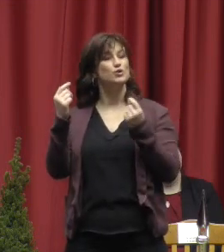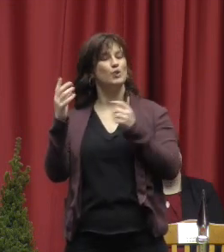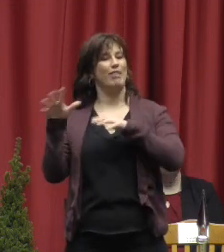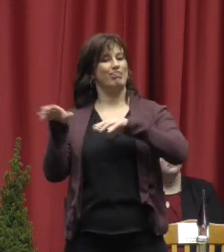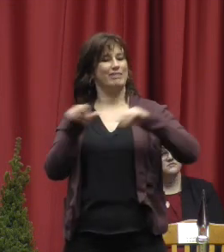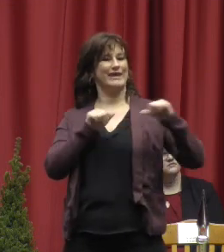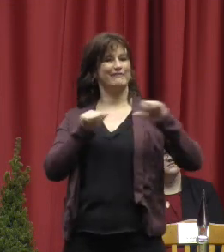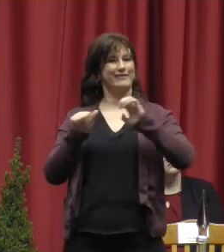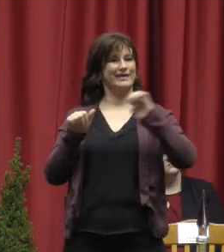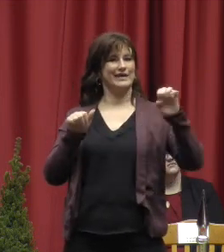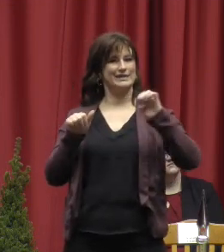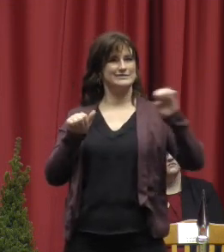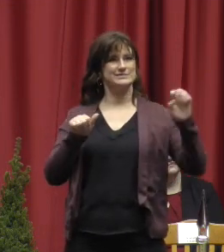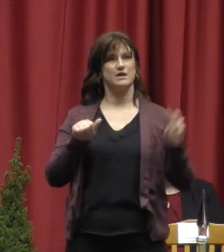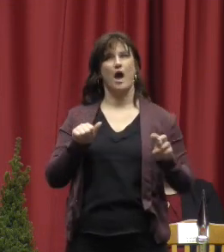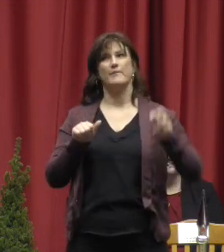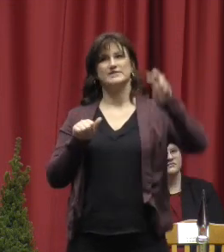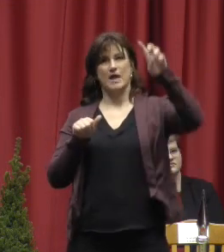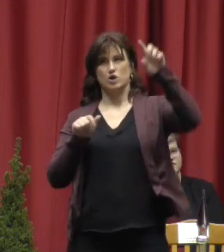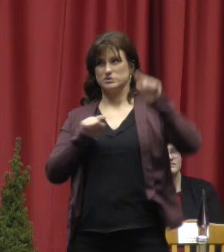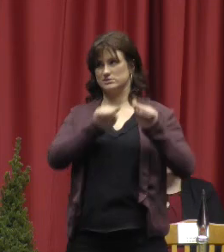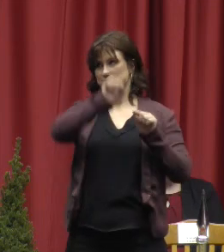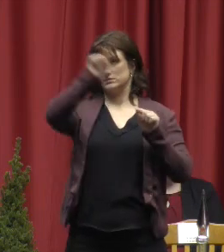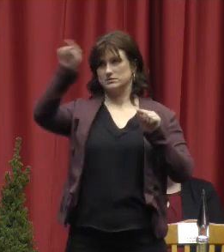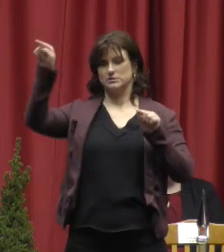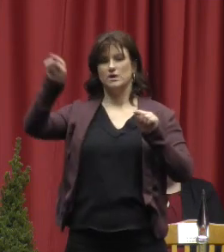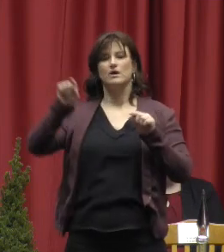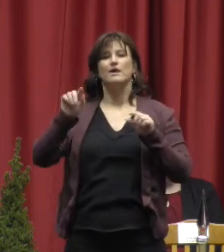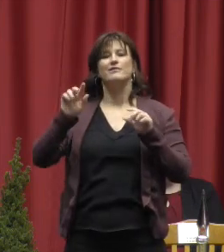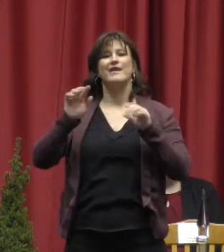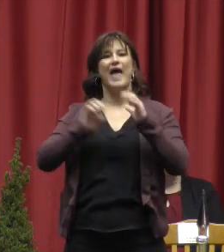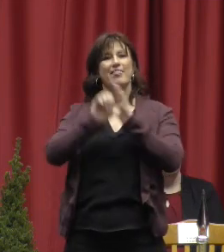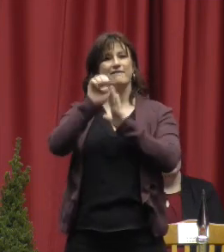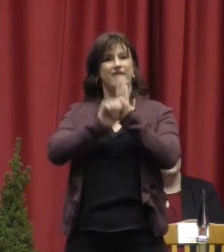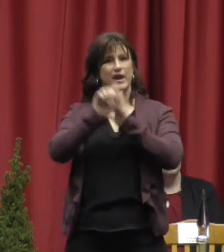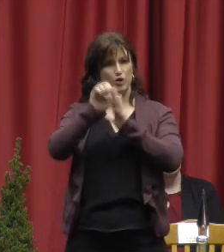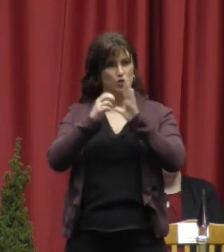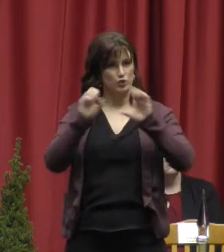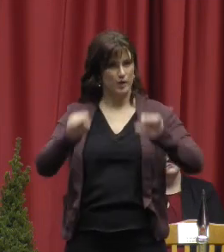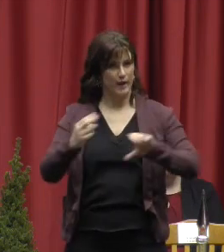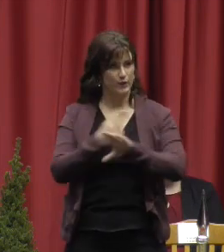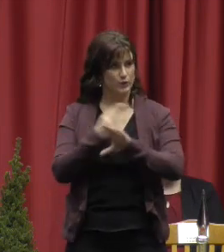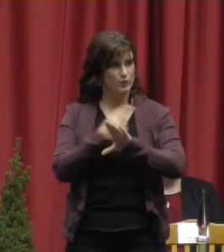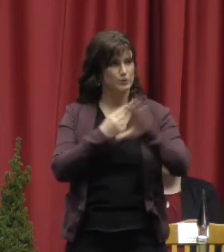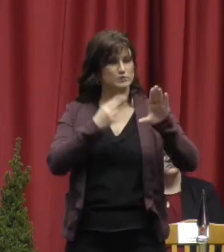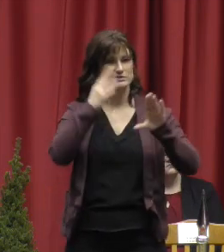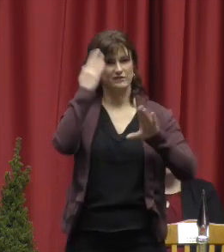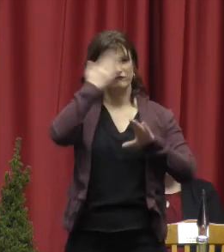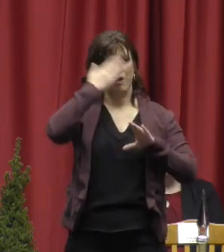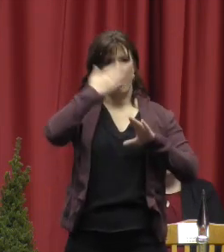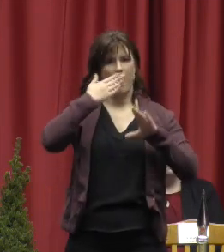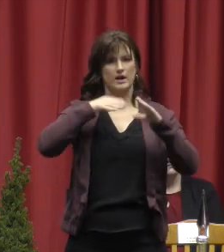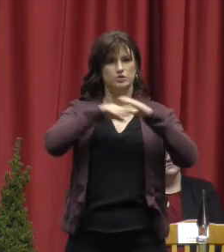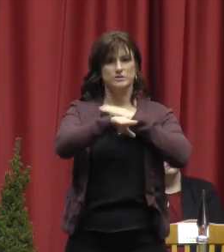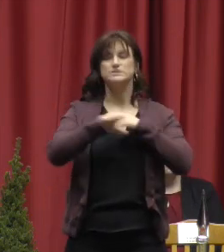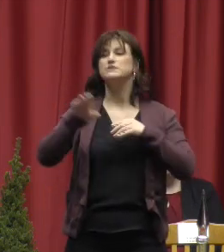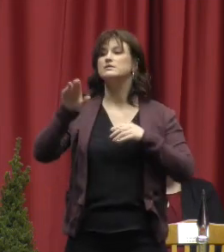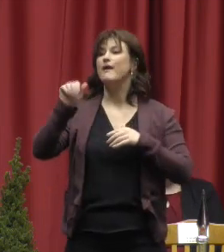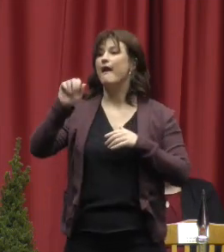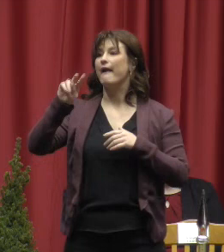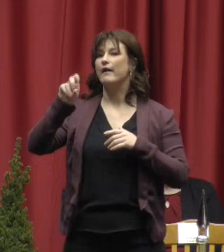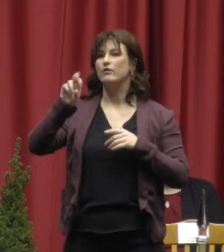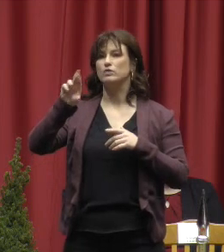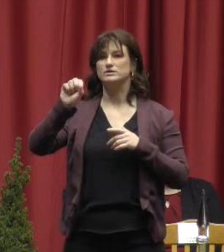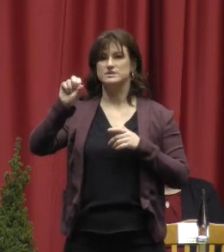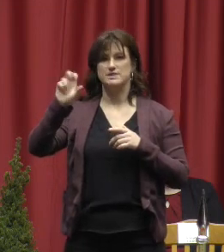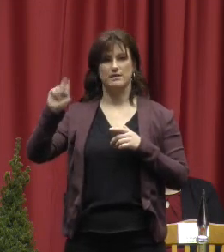the stairs or elevators in the main entrance. Anderson staff members are located at each